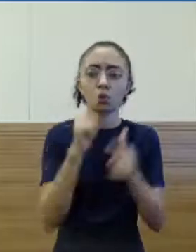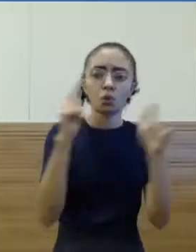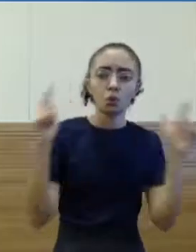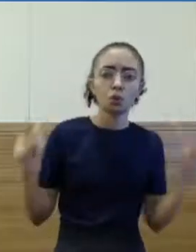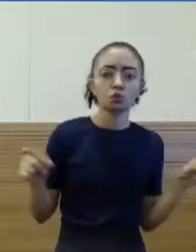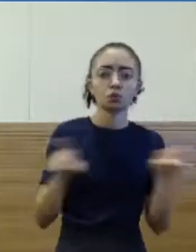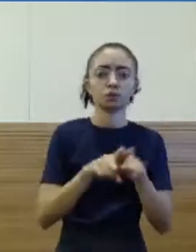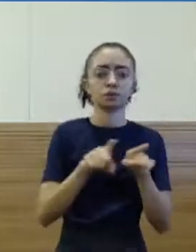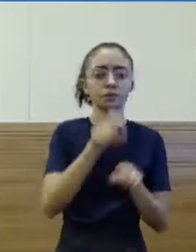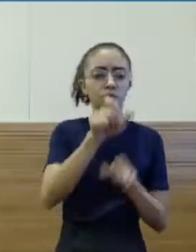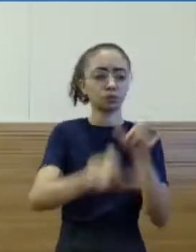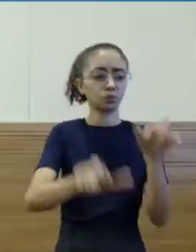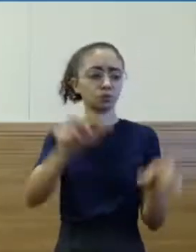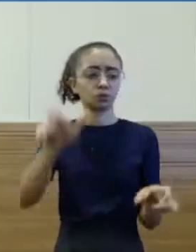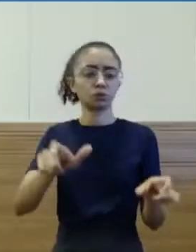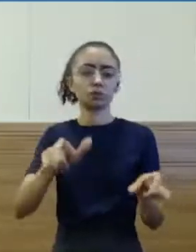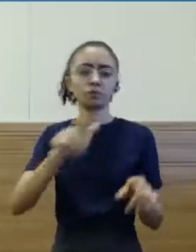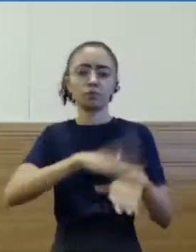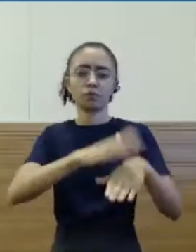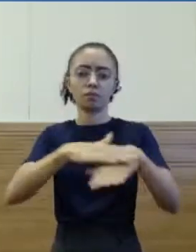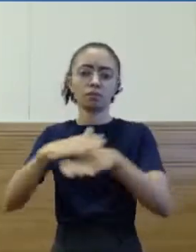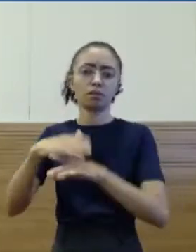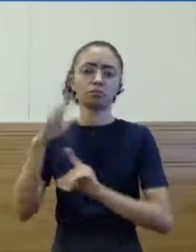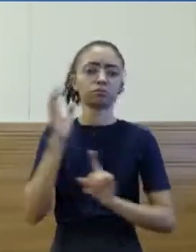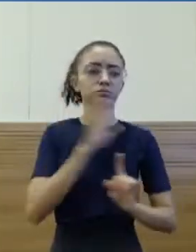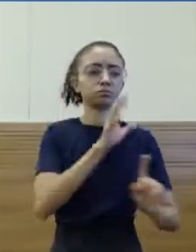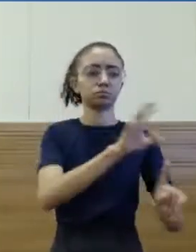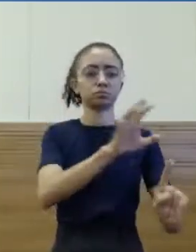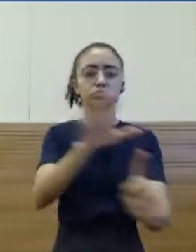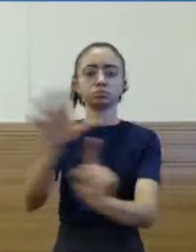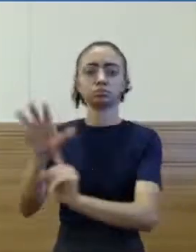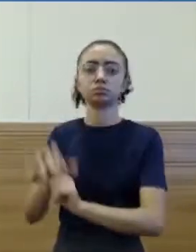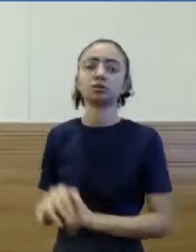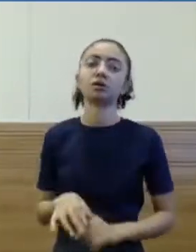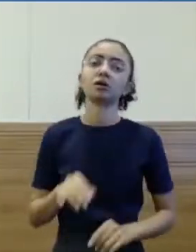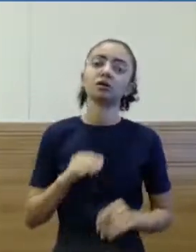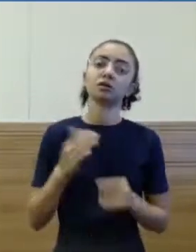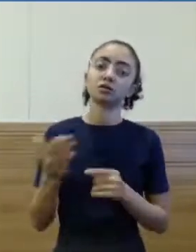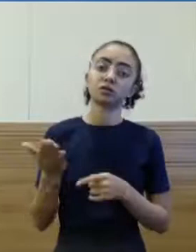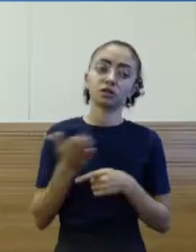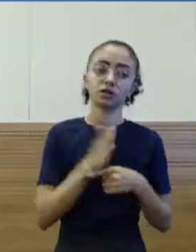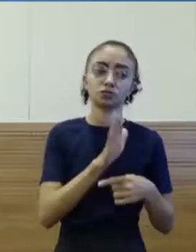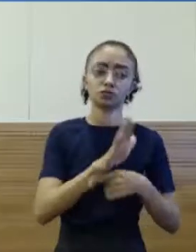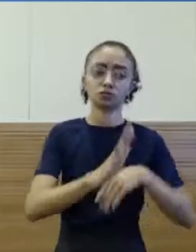because the influencers helped very much. But